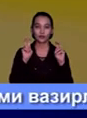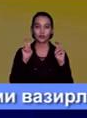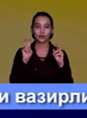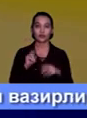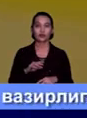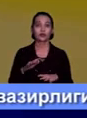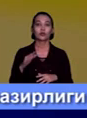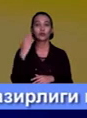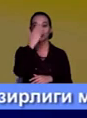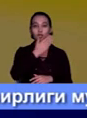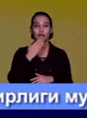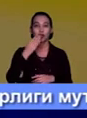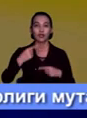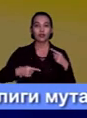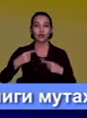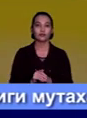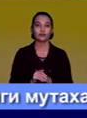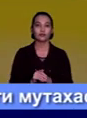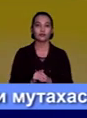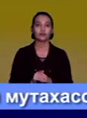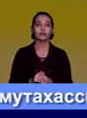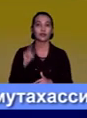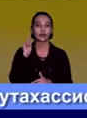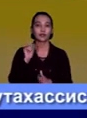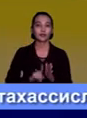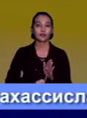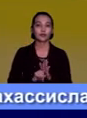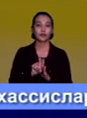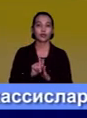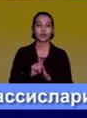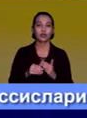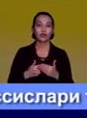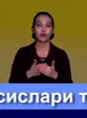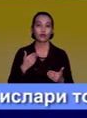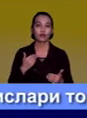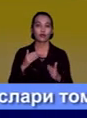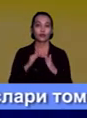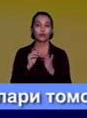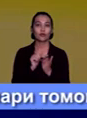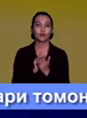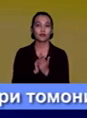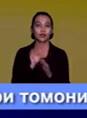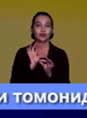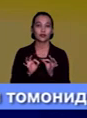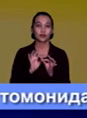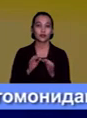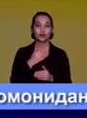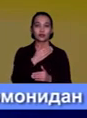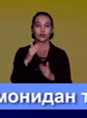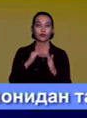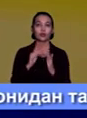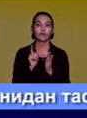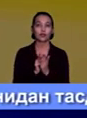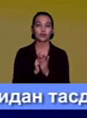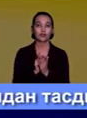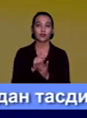bilan yuzalarni taqqoslash deb nomlangan. Keling, avval uyga berilgan vazifani tekshirib olsak. Sizlarga uyga vazifa